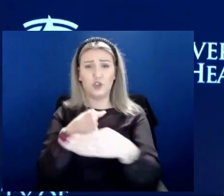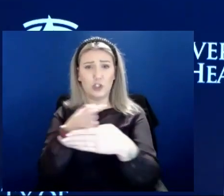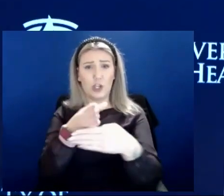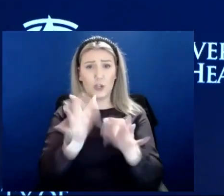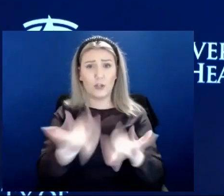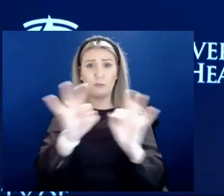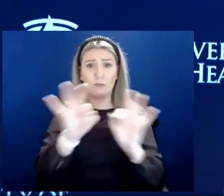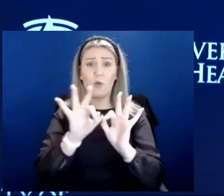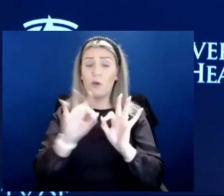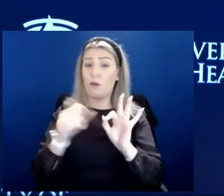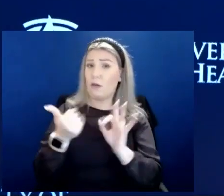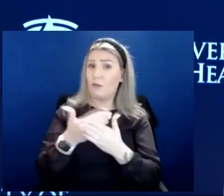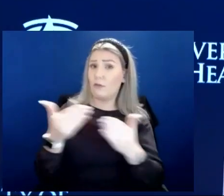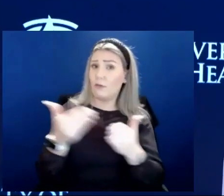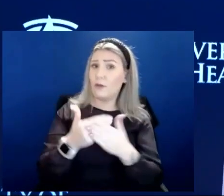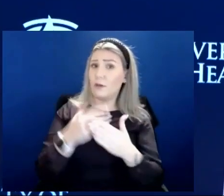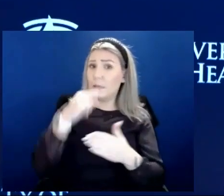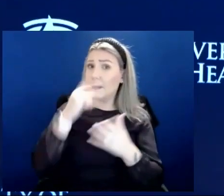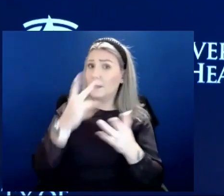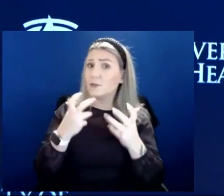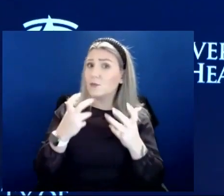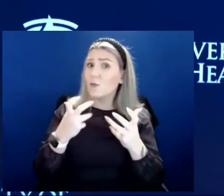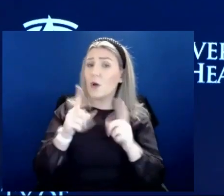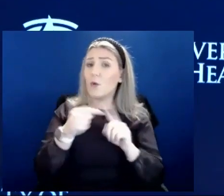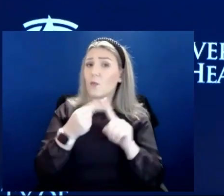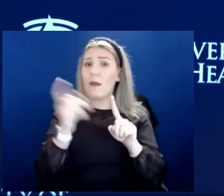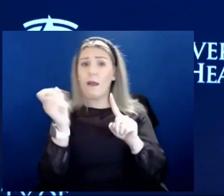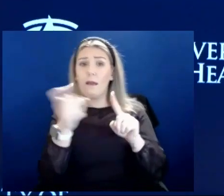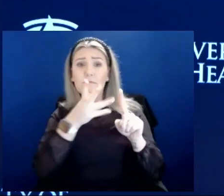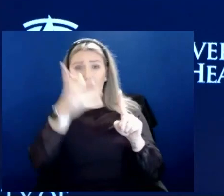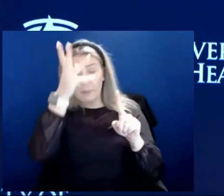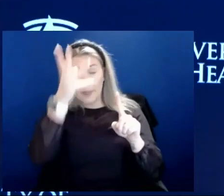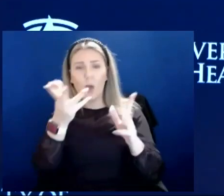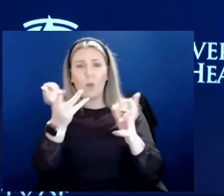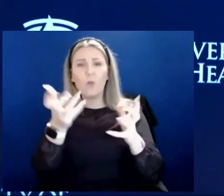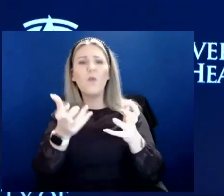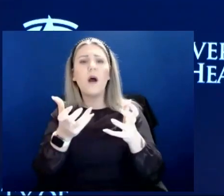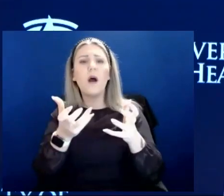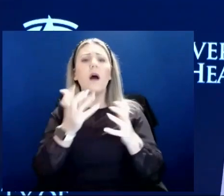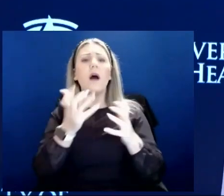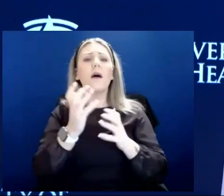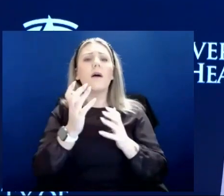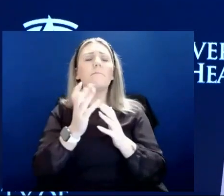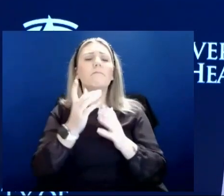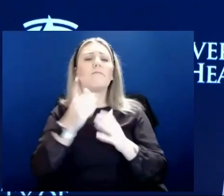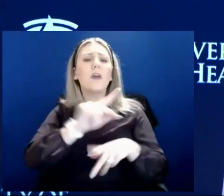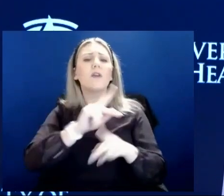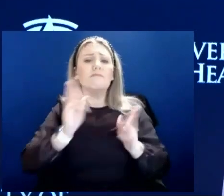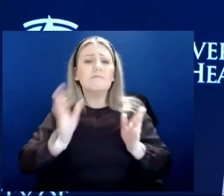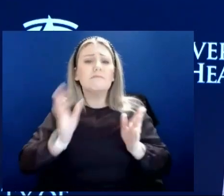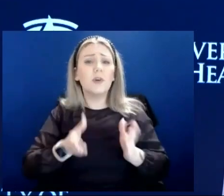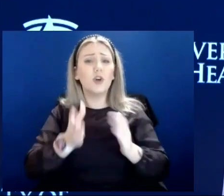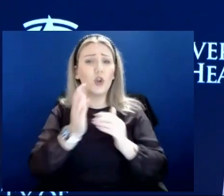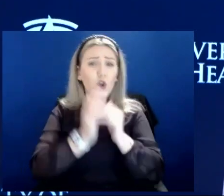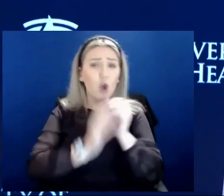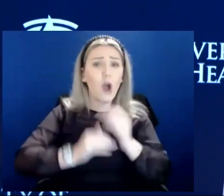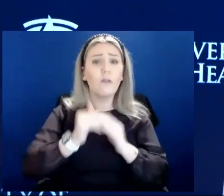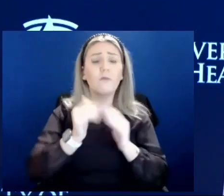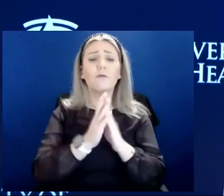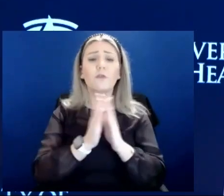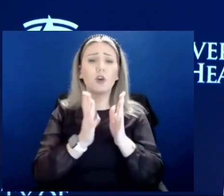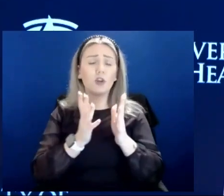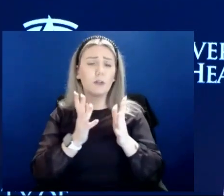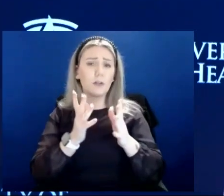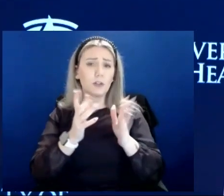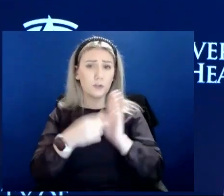parents questions is comfort and reassurance. And so we need to really model a calm,